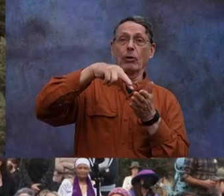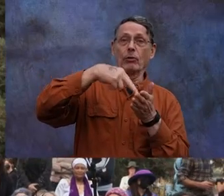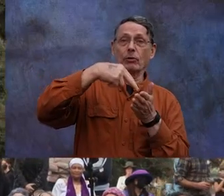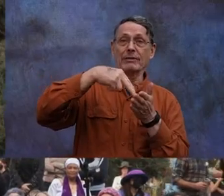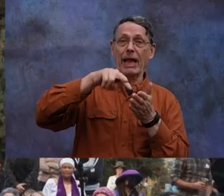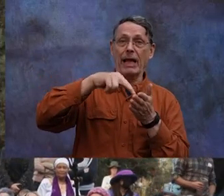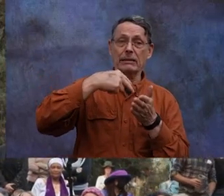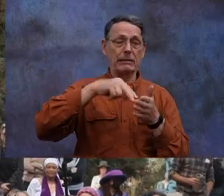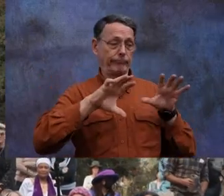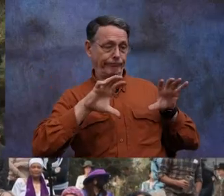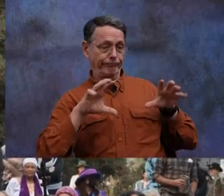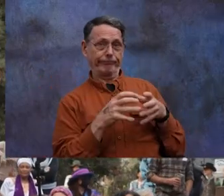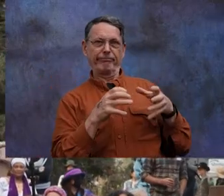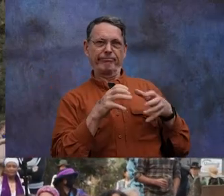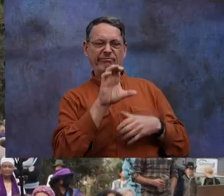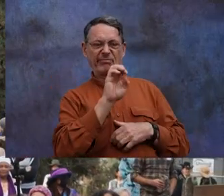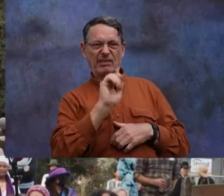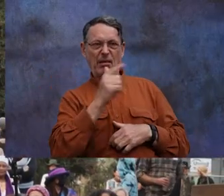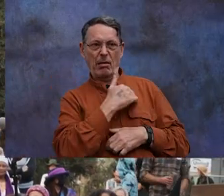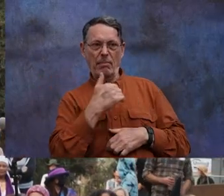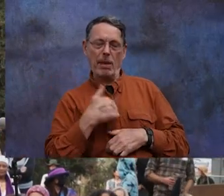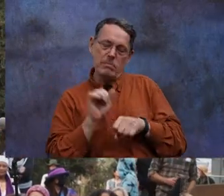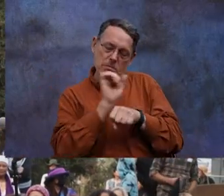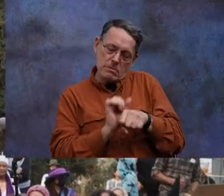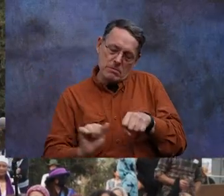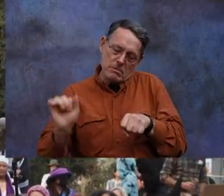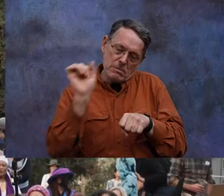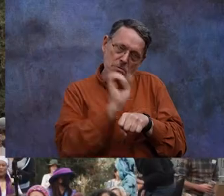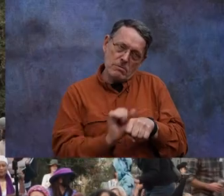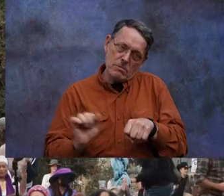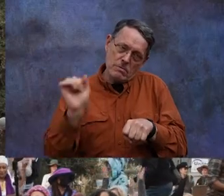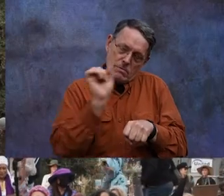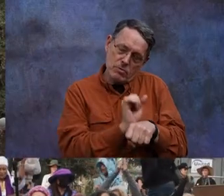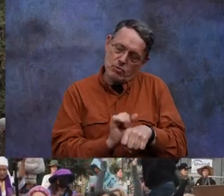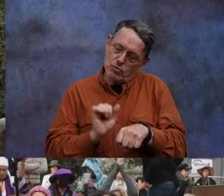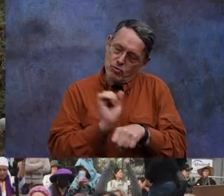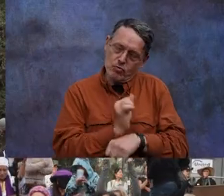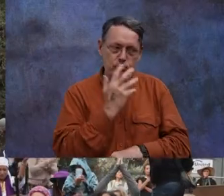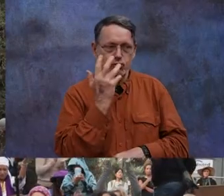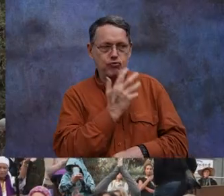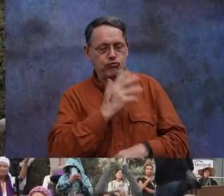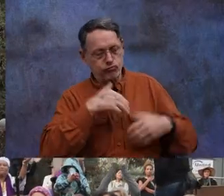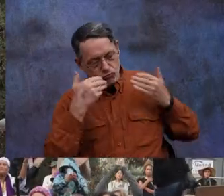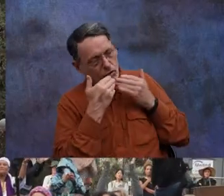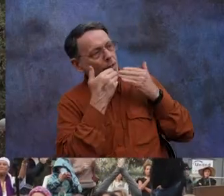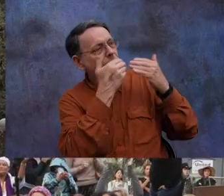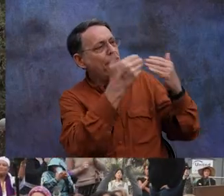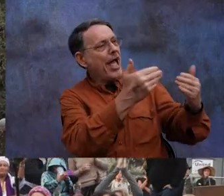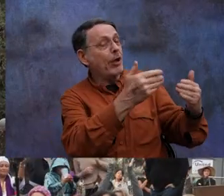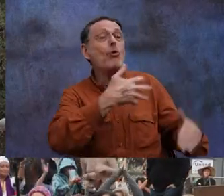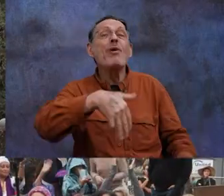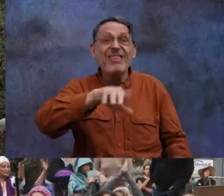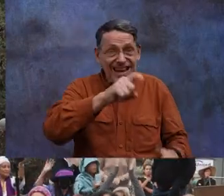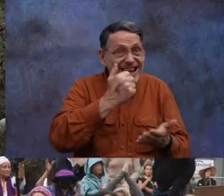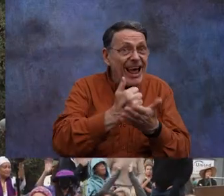cell members who worked so hard on this ritual. Huge thank you. They need